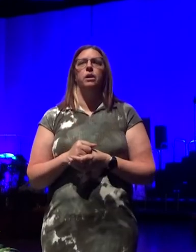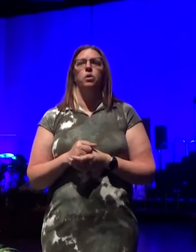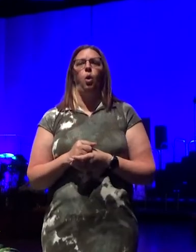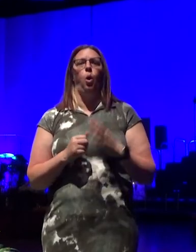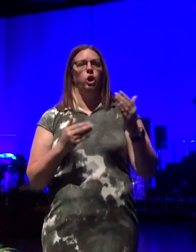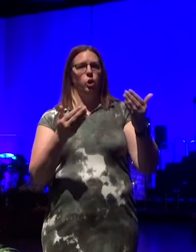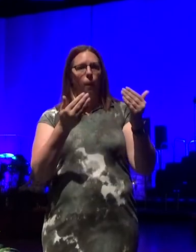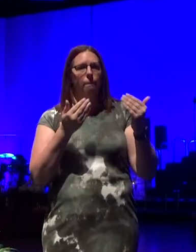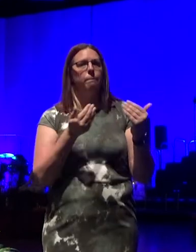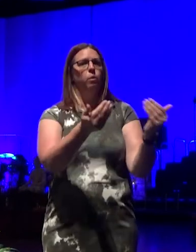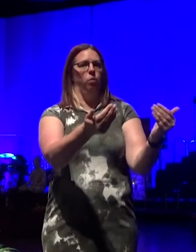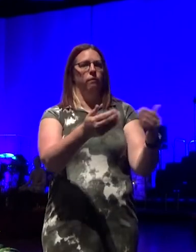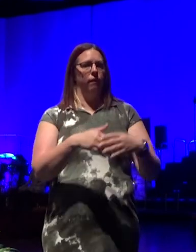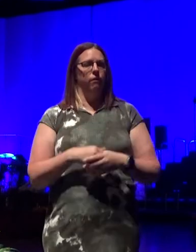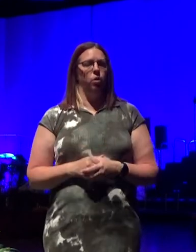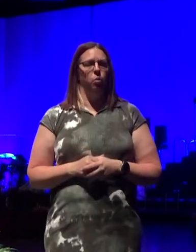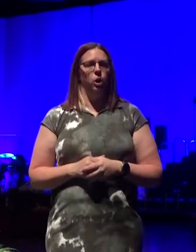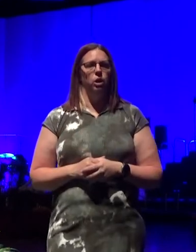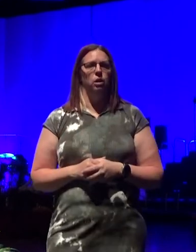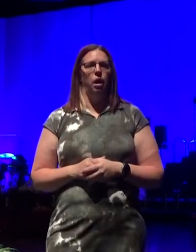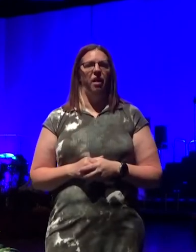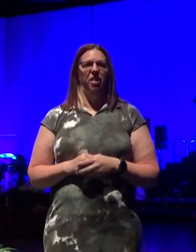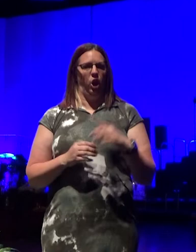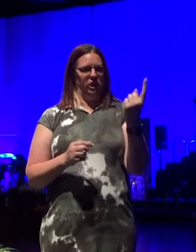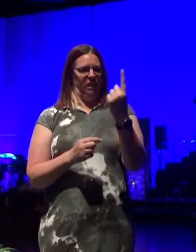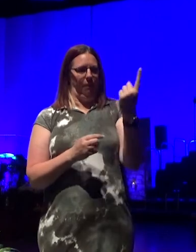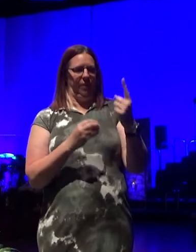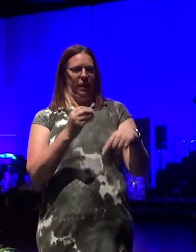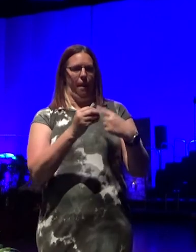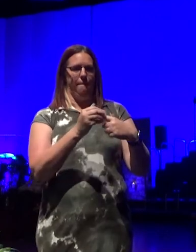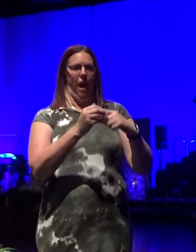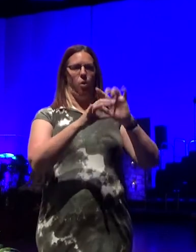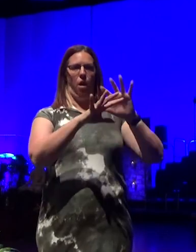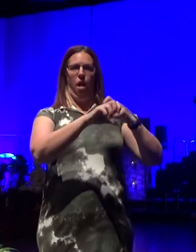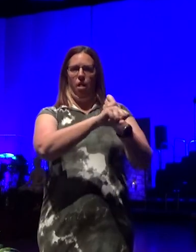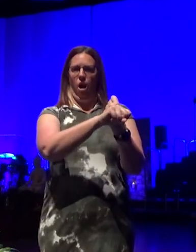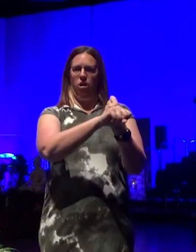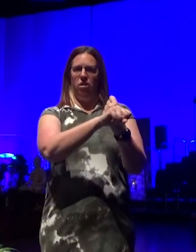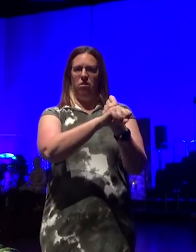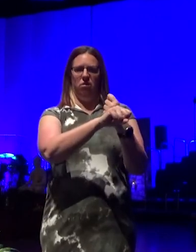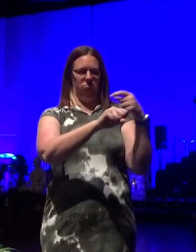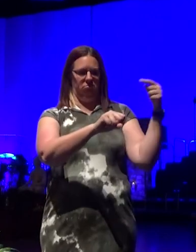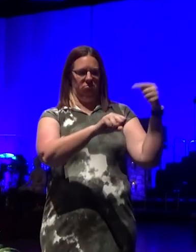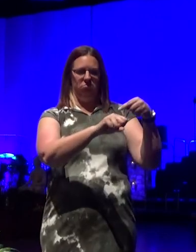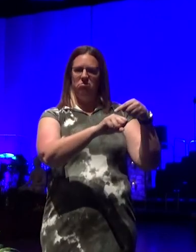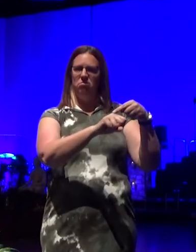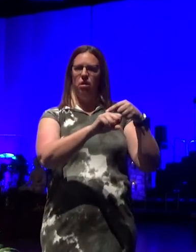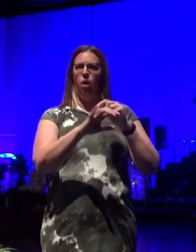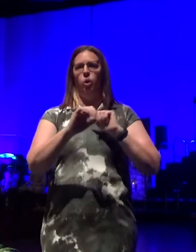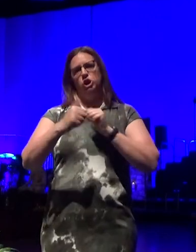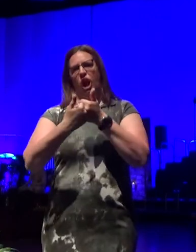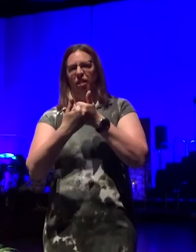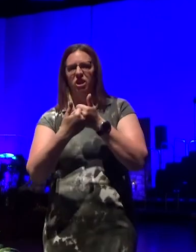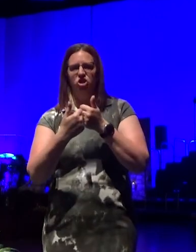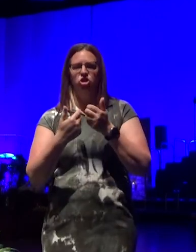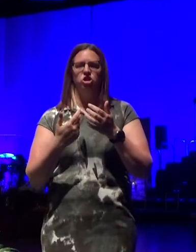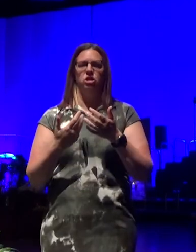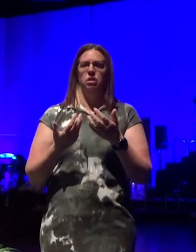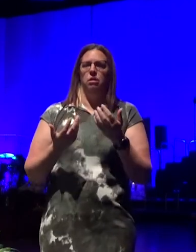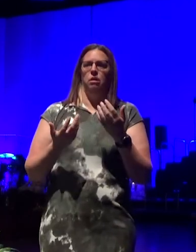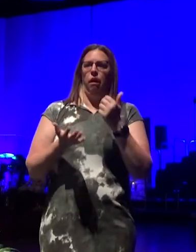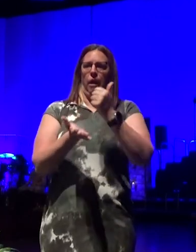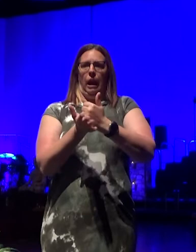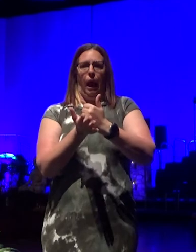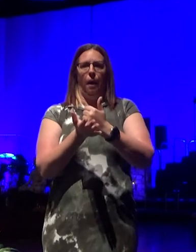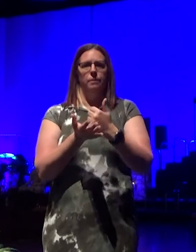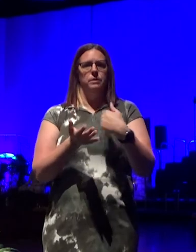forward. There's something about a lock, there's something about a challenge that helps us to get clear